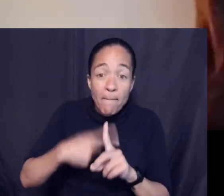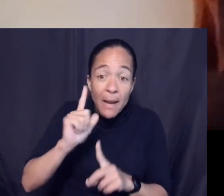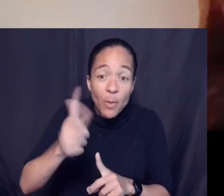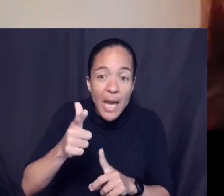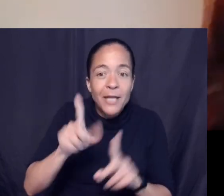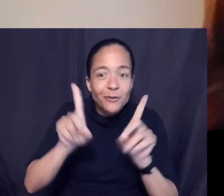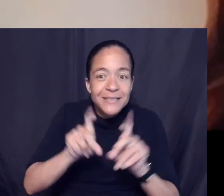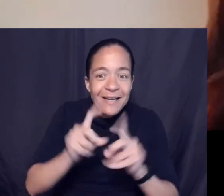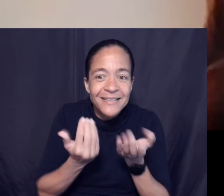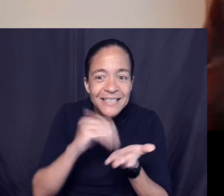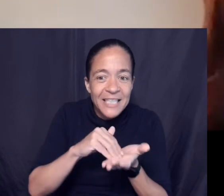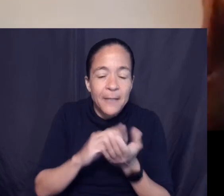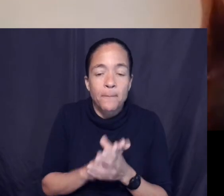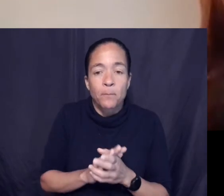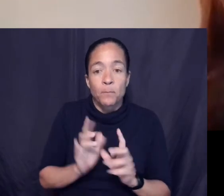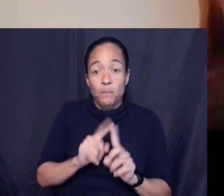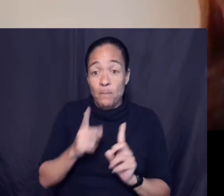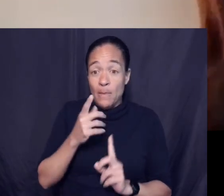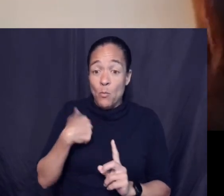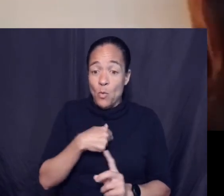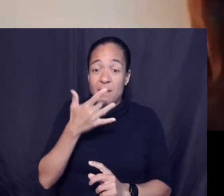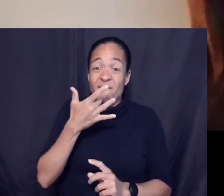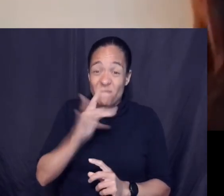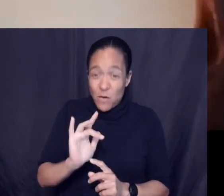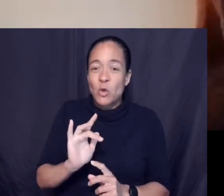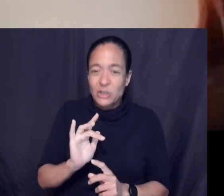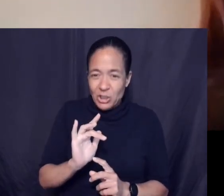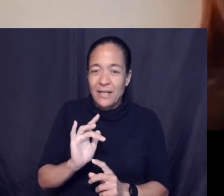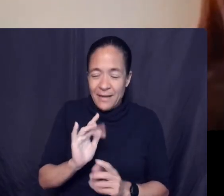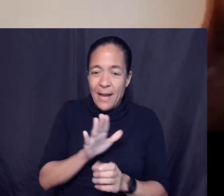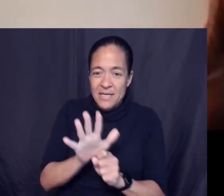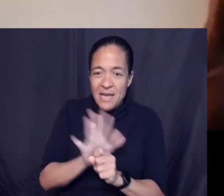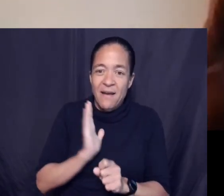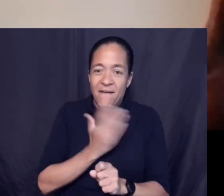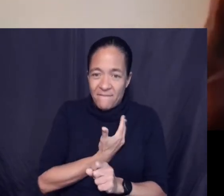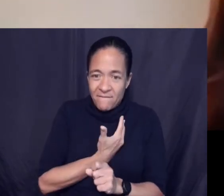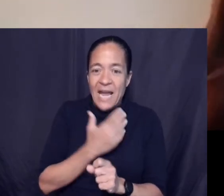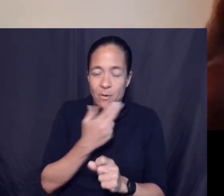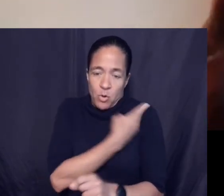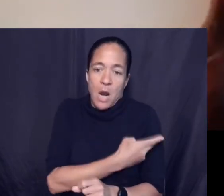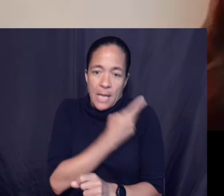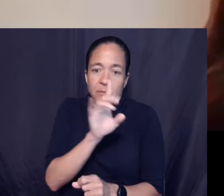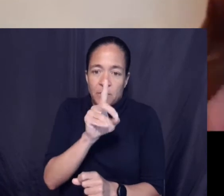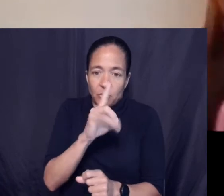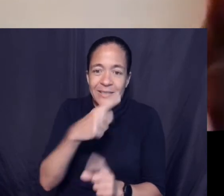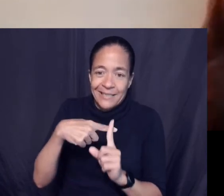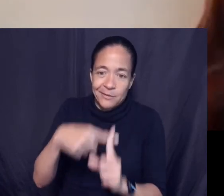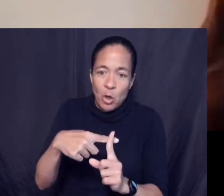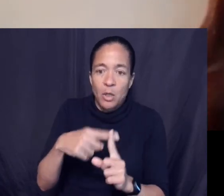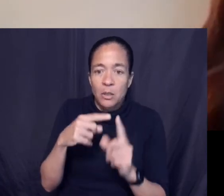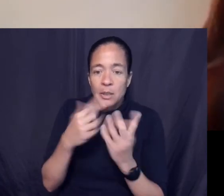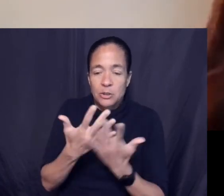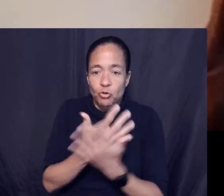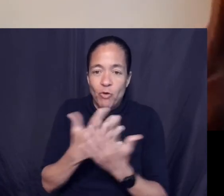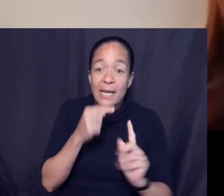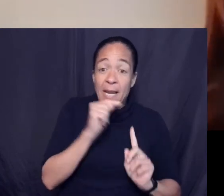additional hearing screens. But we were fortunate enough that our hospital did targeted screening. And because of